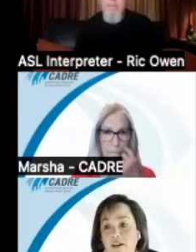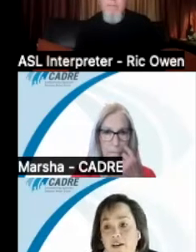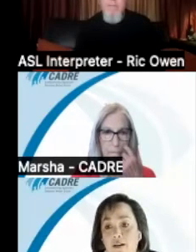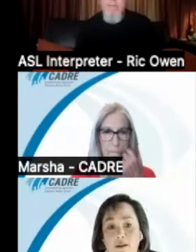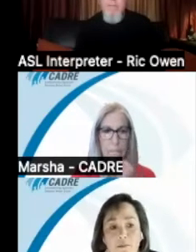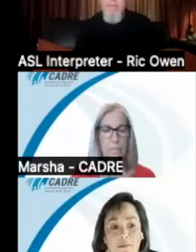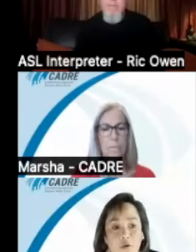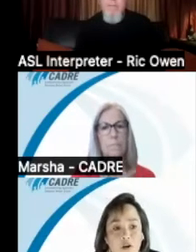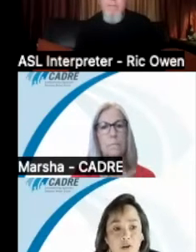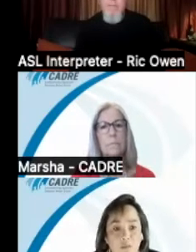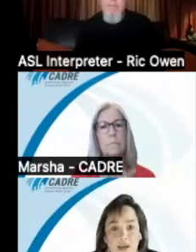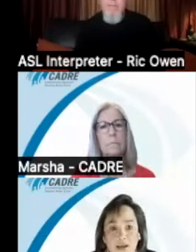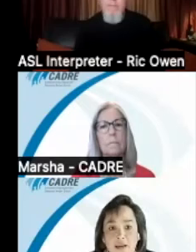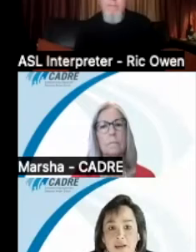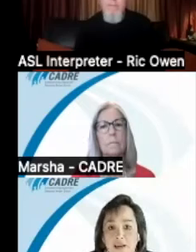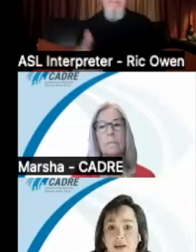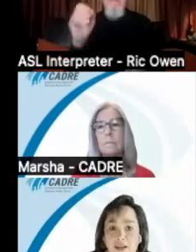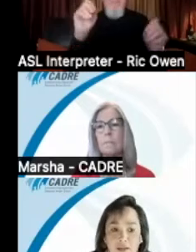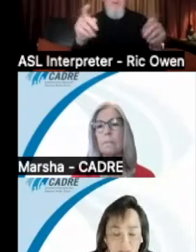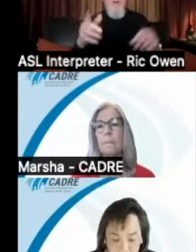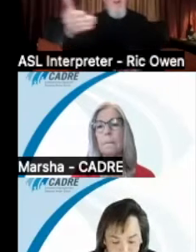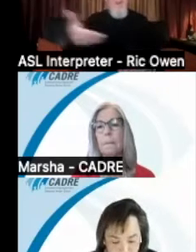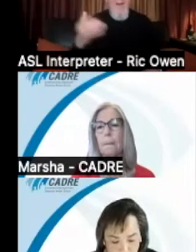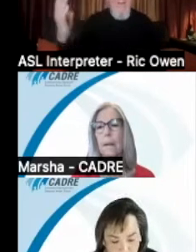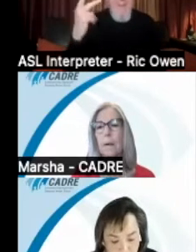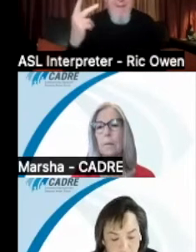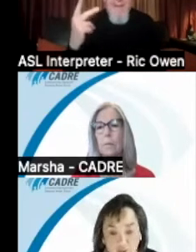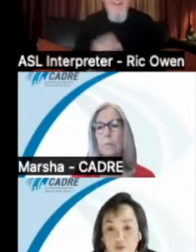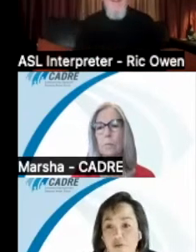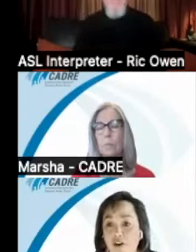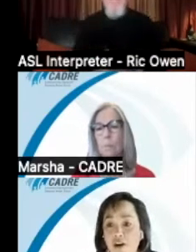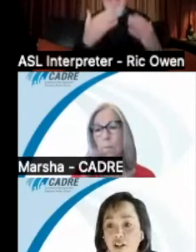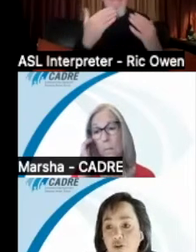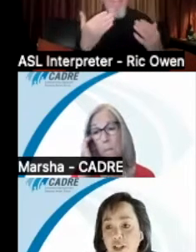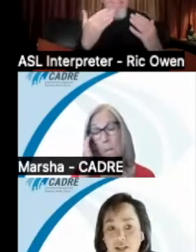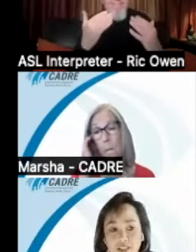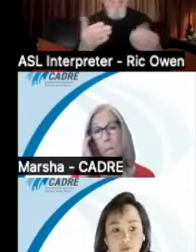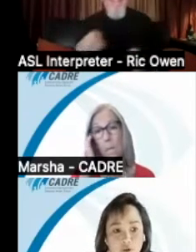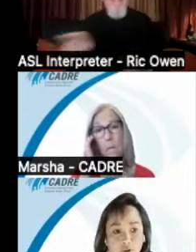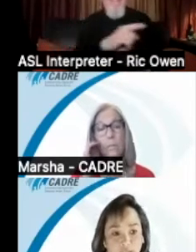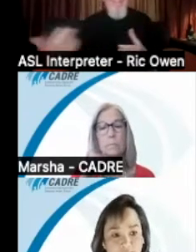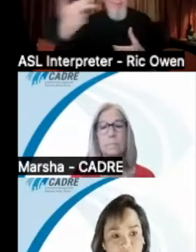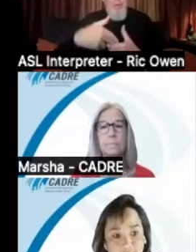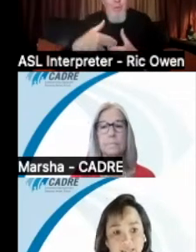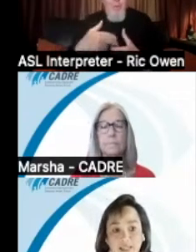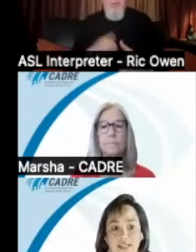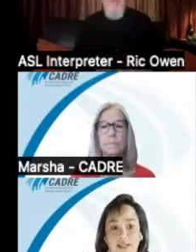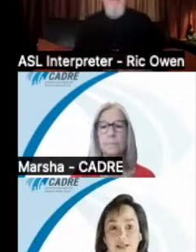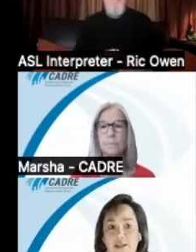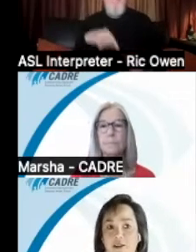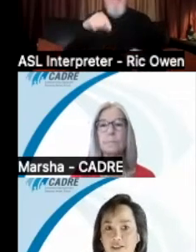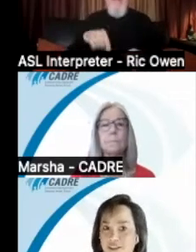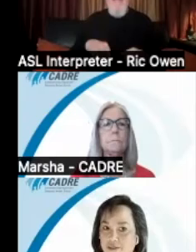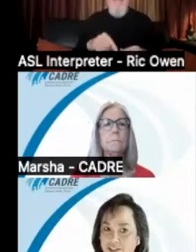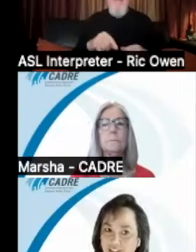Okay, welcome back, and thank you for joining us for the second